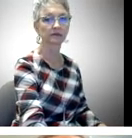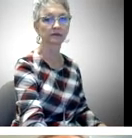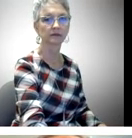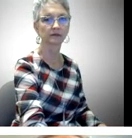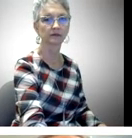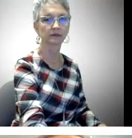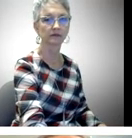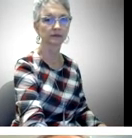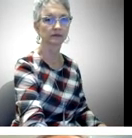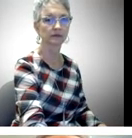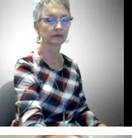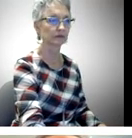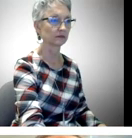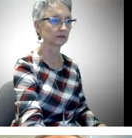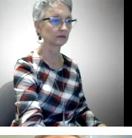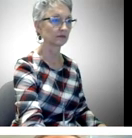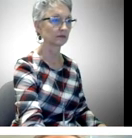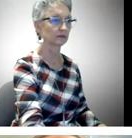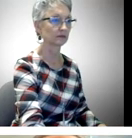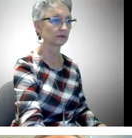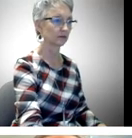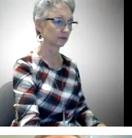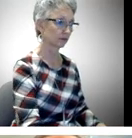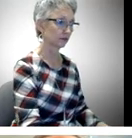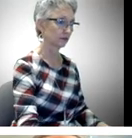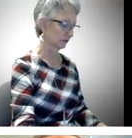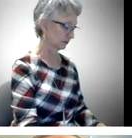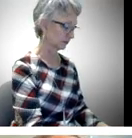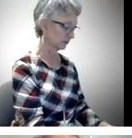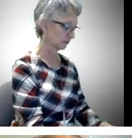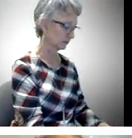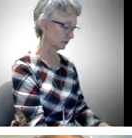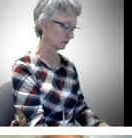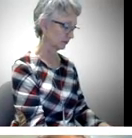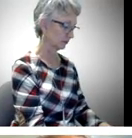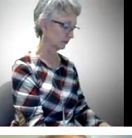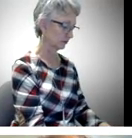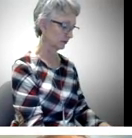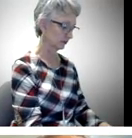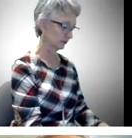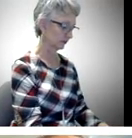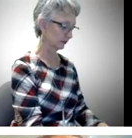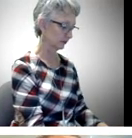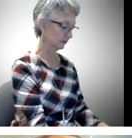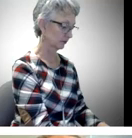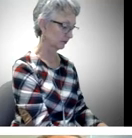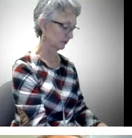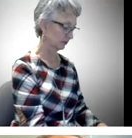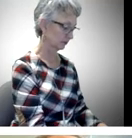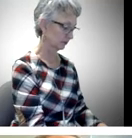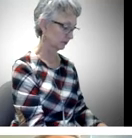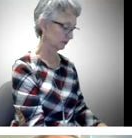getting the records. And it can be medical, financial, psychological, education, and treatment records. So they could get those records. They